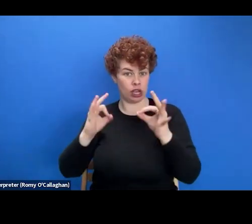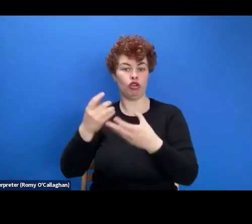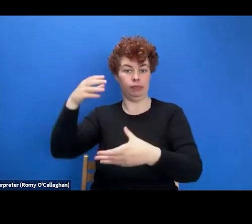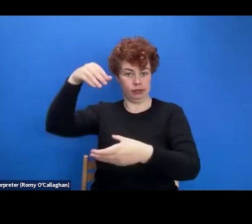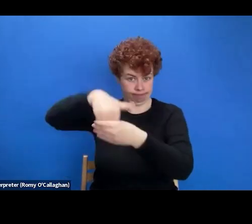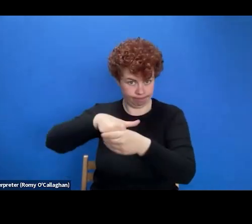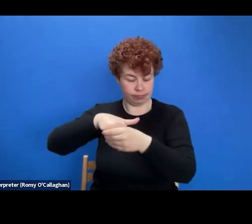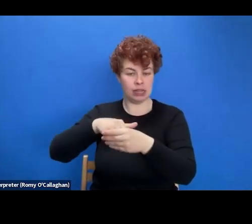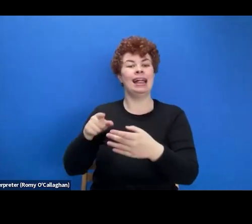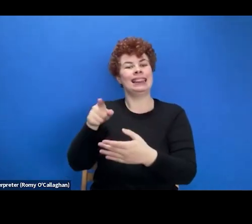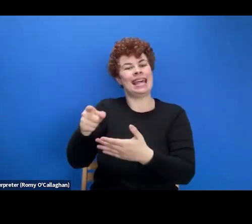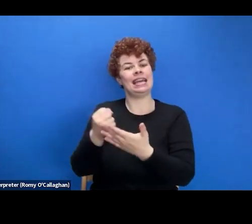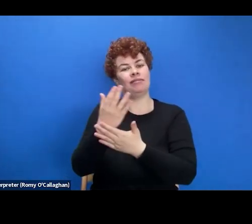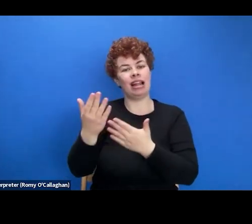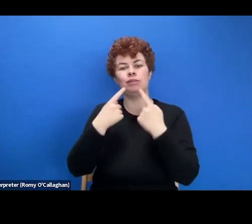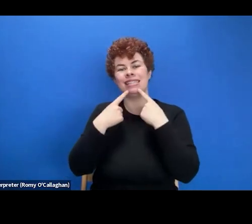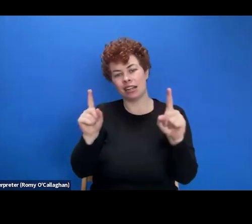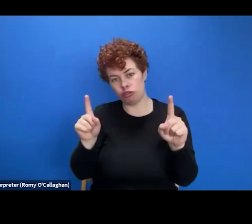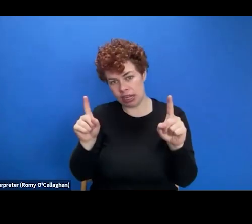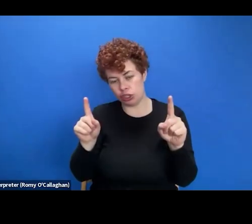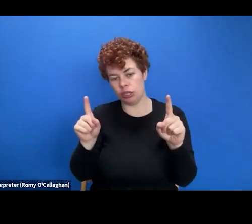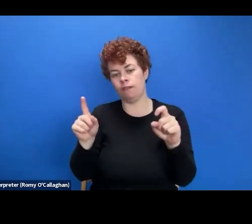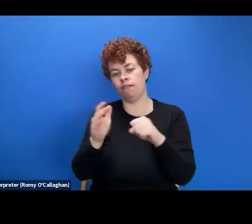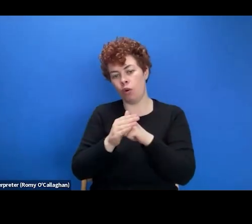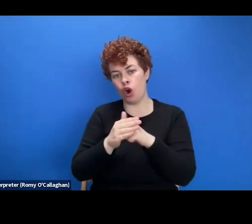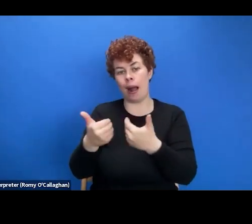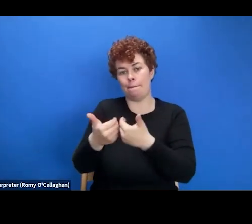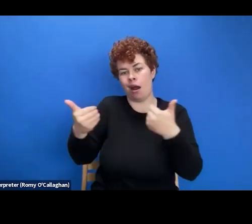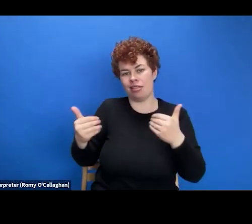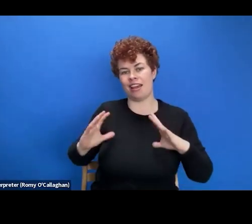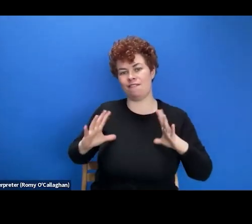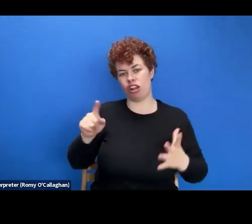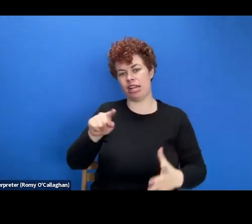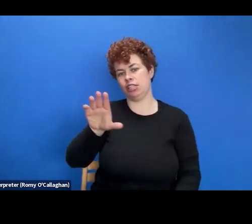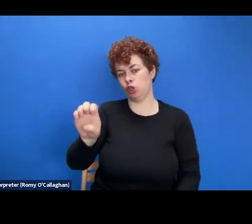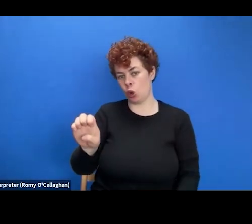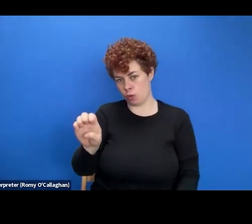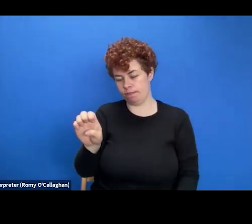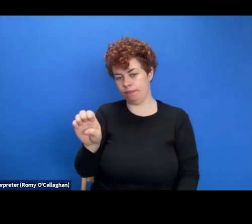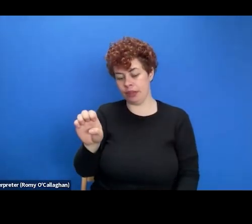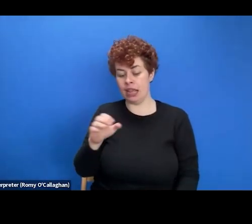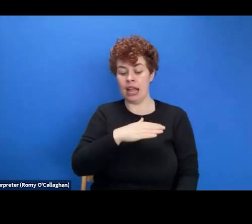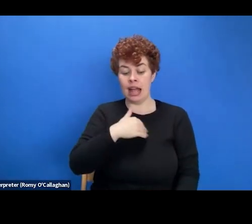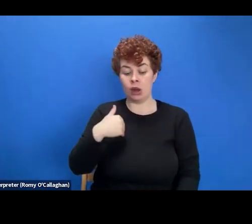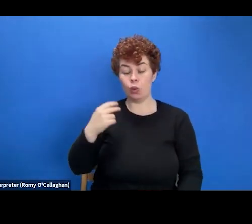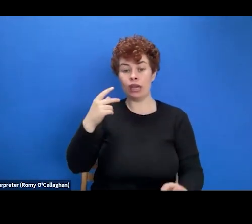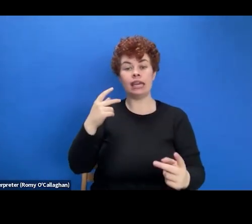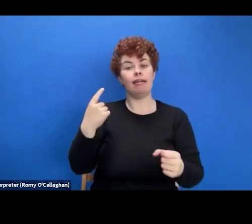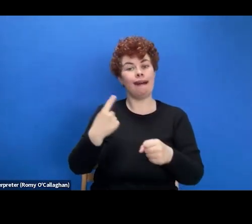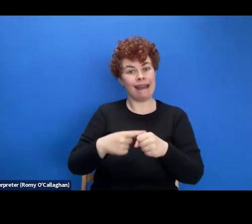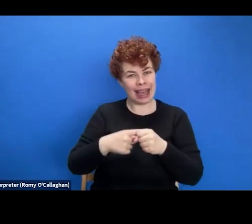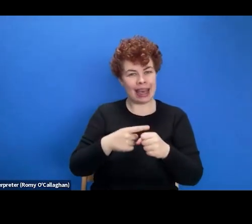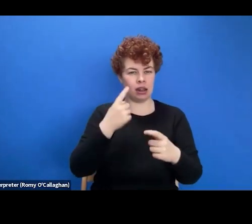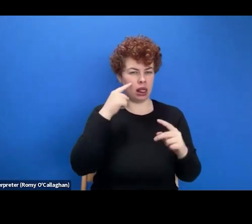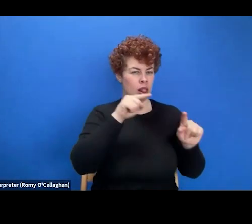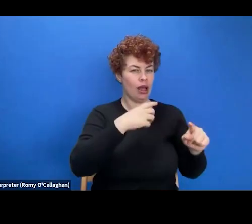had developed the declaration for Apartheid Free Zones, and we kind of revisited our declaration that